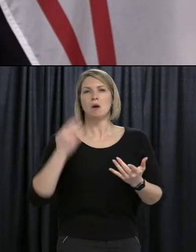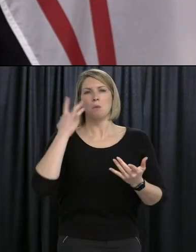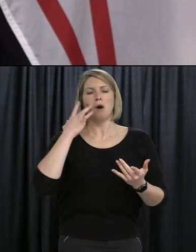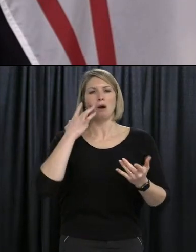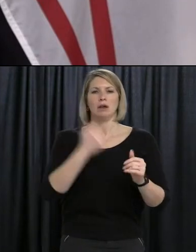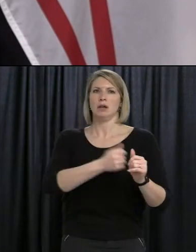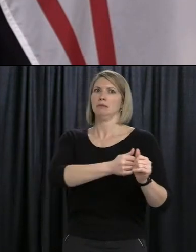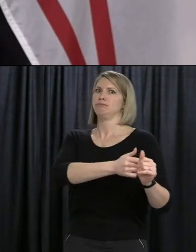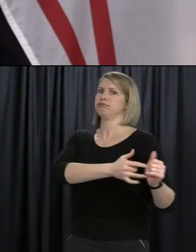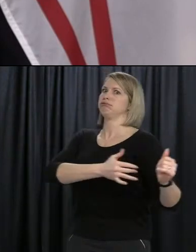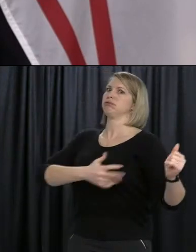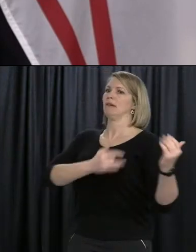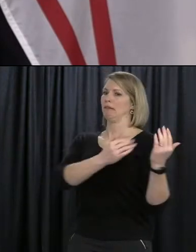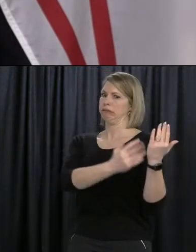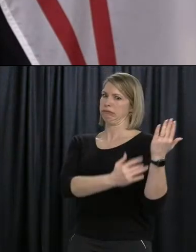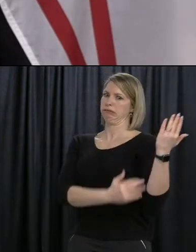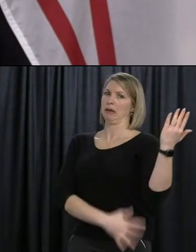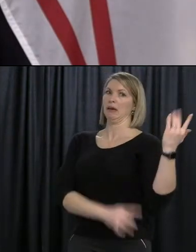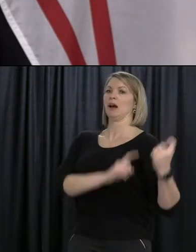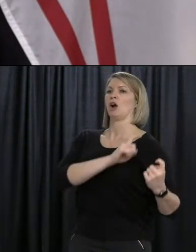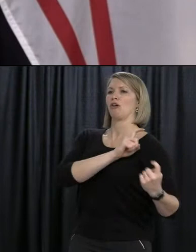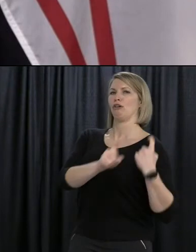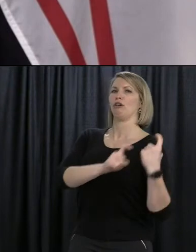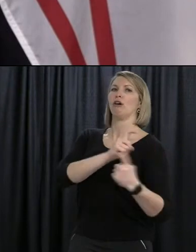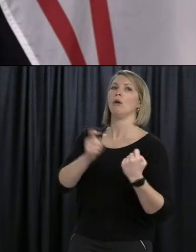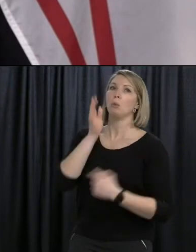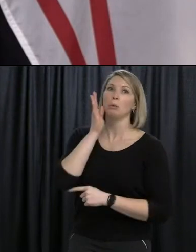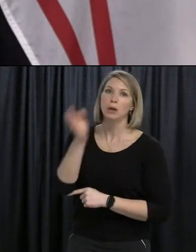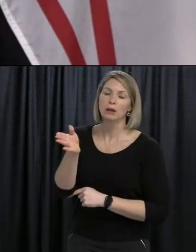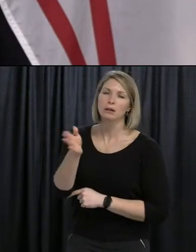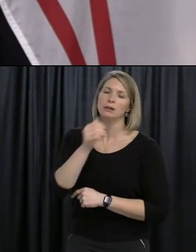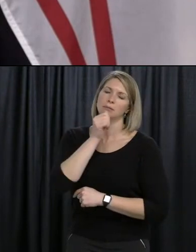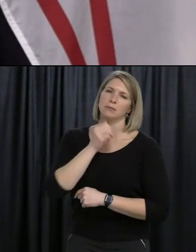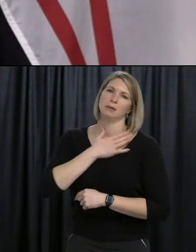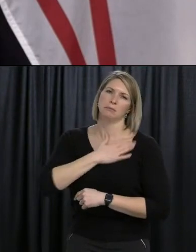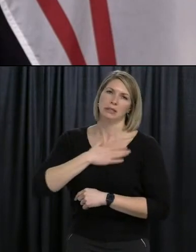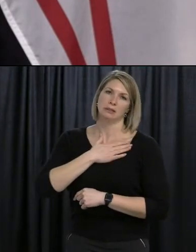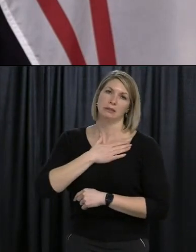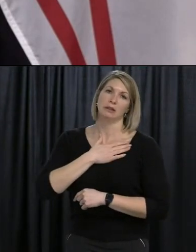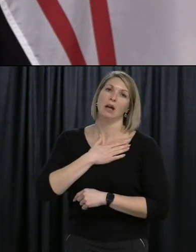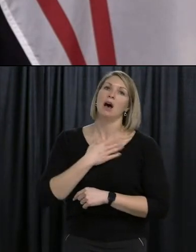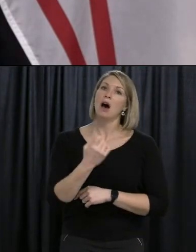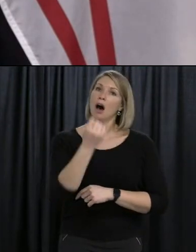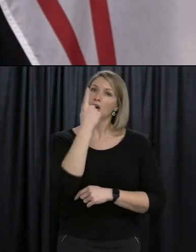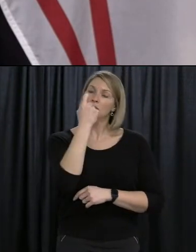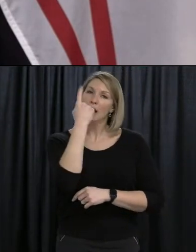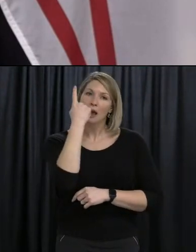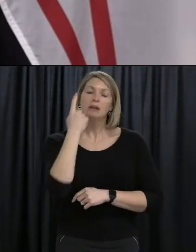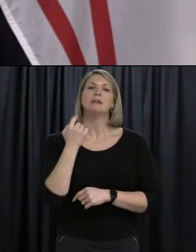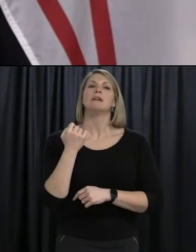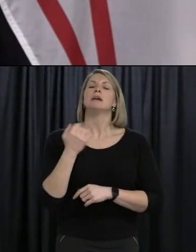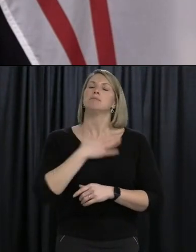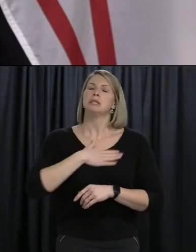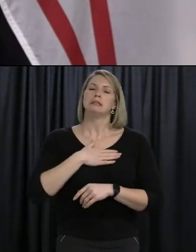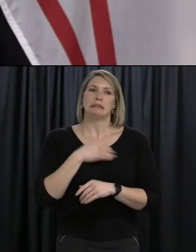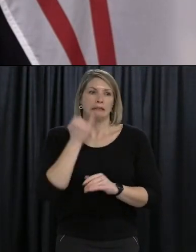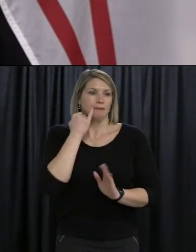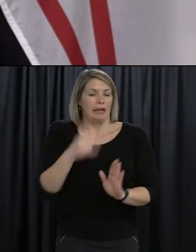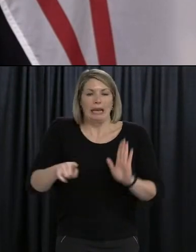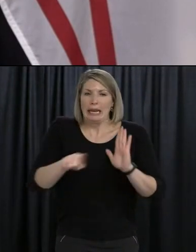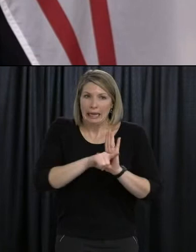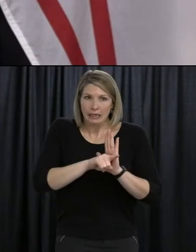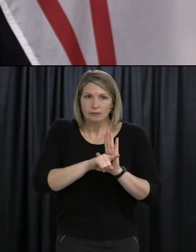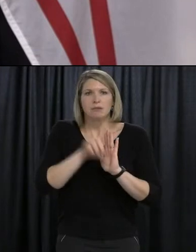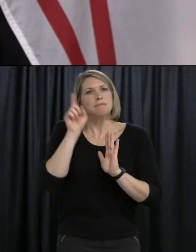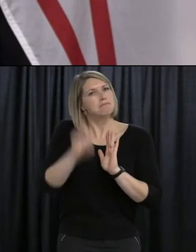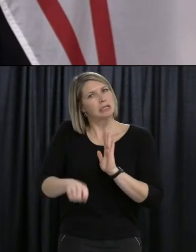get tested must continue to self-isolate regardless of whether they receive a negative test. Household members of individuals